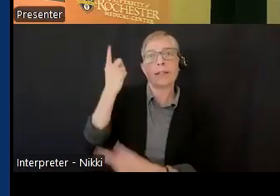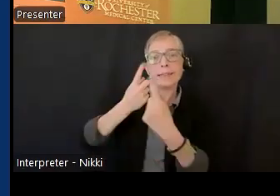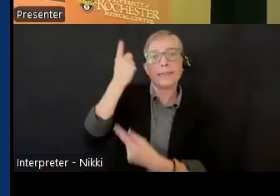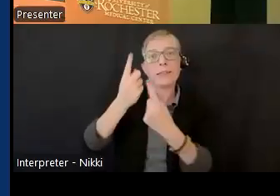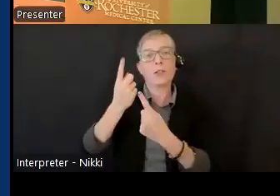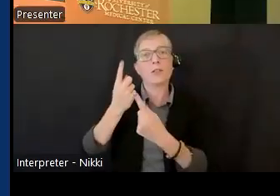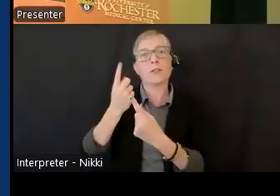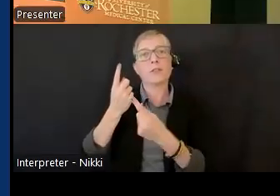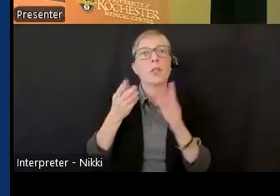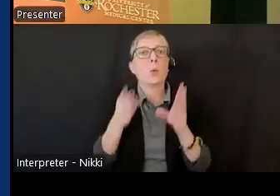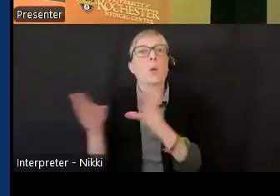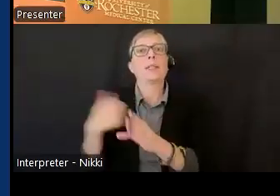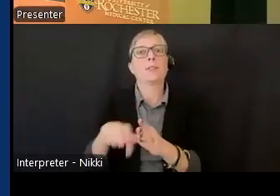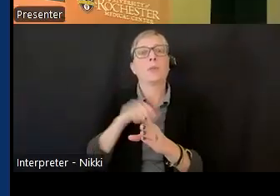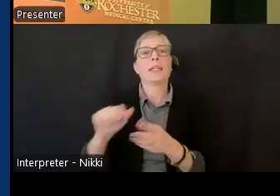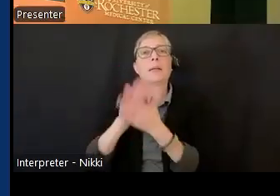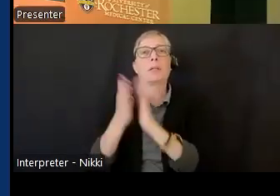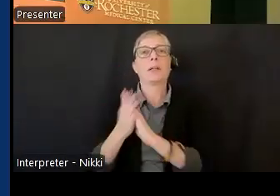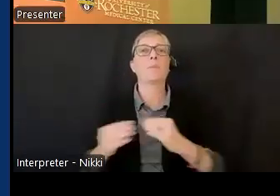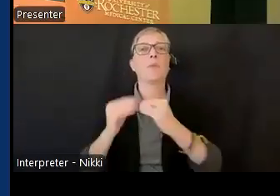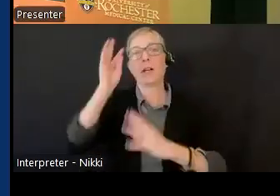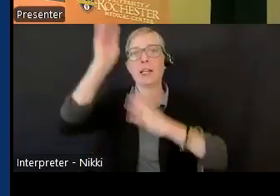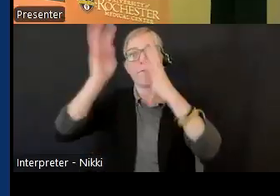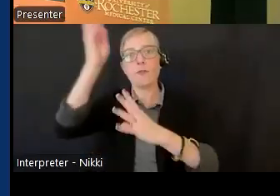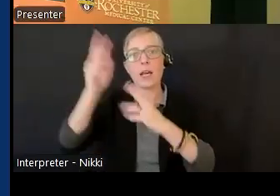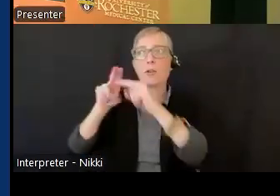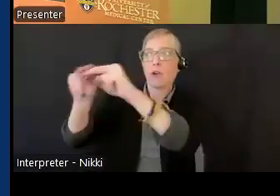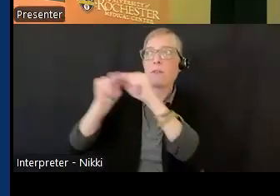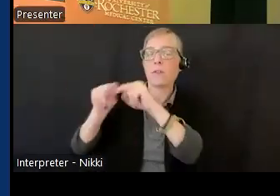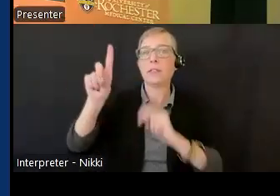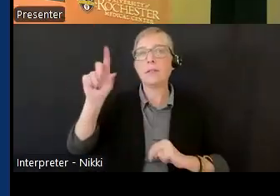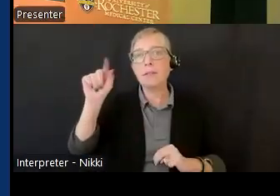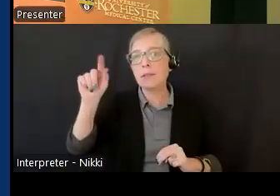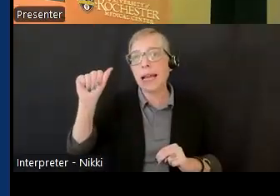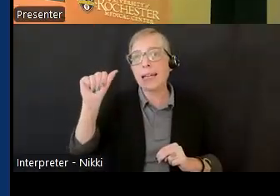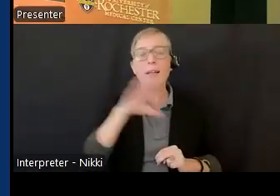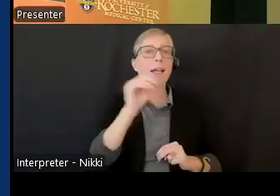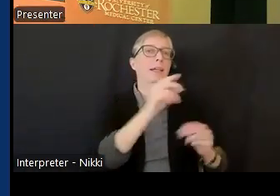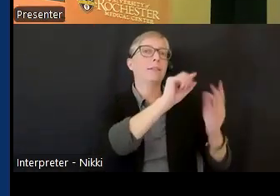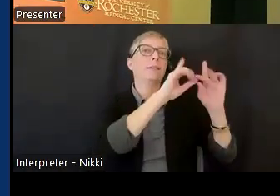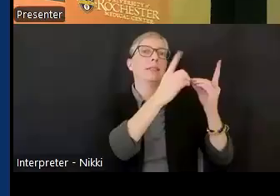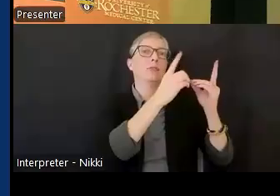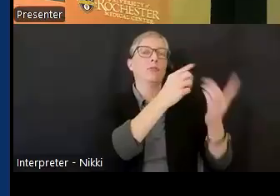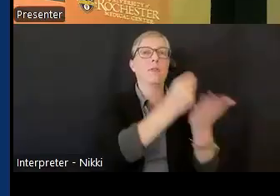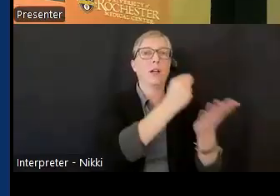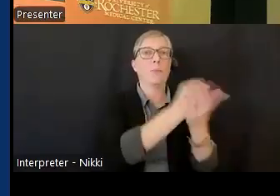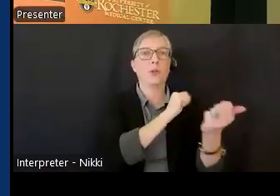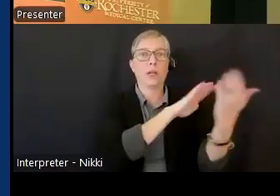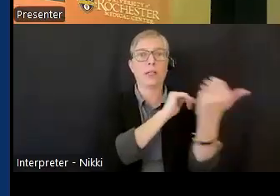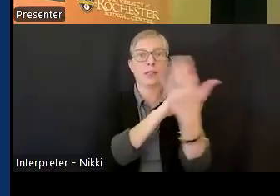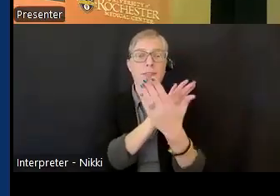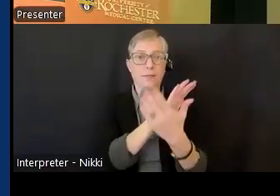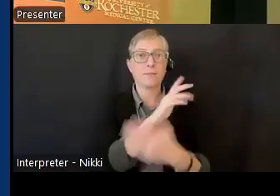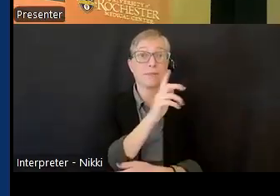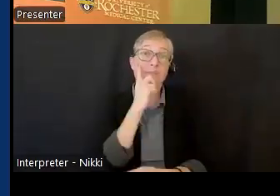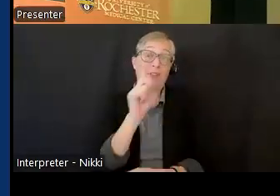of data and digital therapeutics to improve the evidence-based treatment that we're providing our